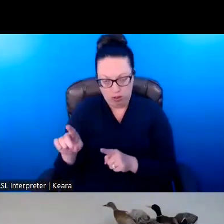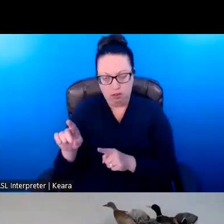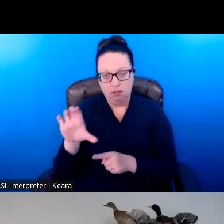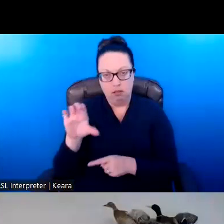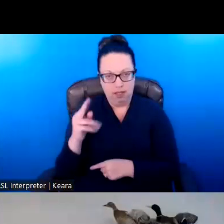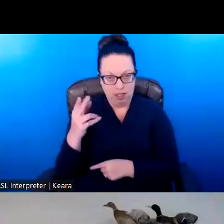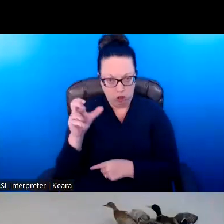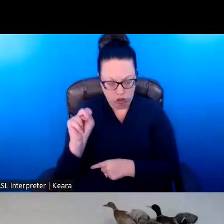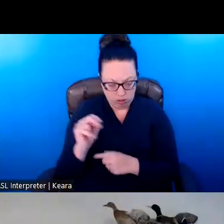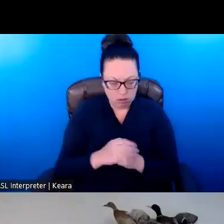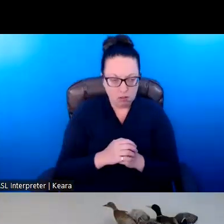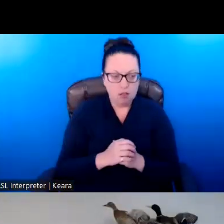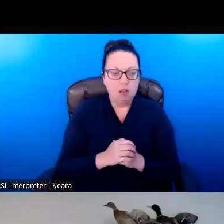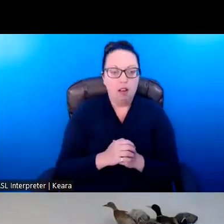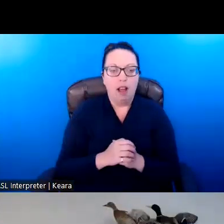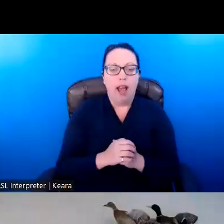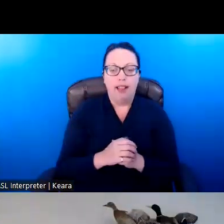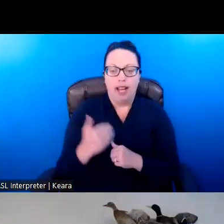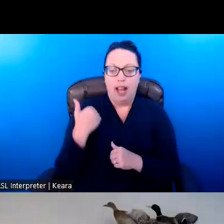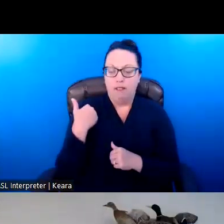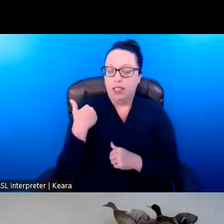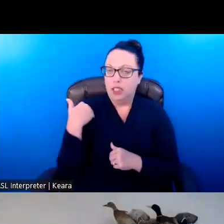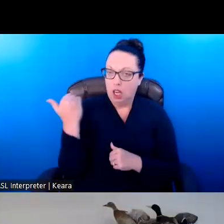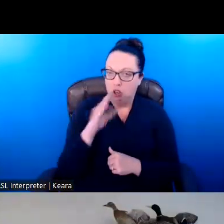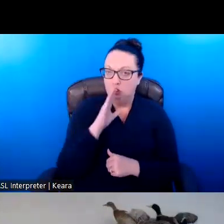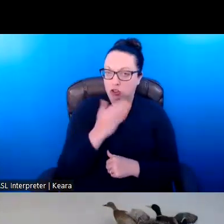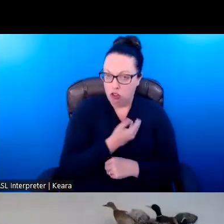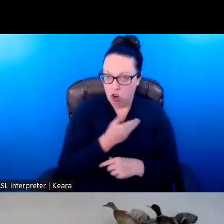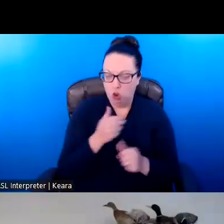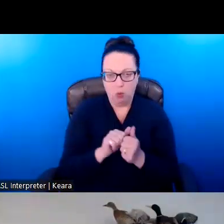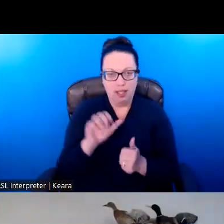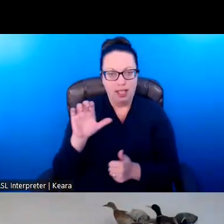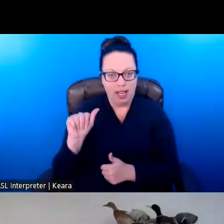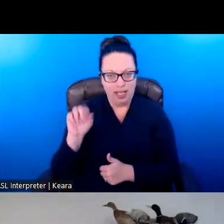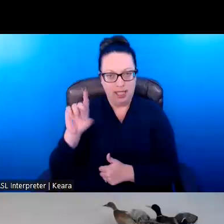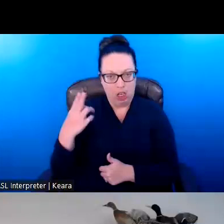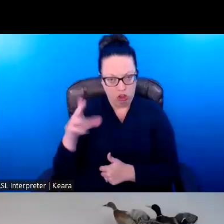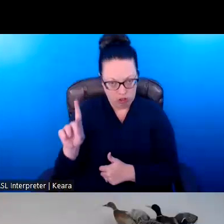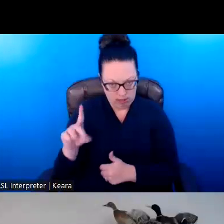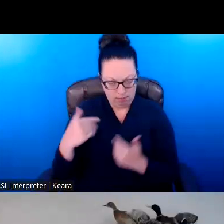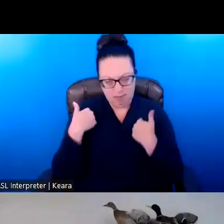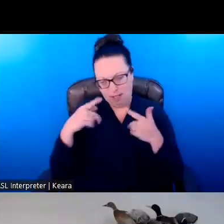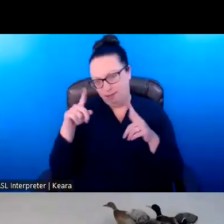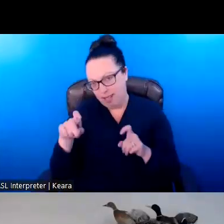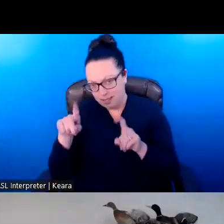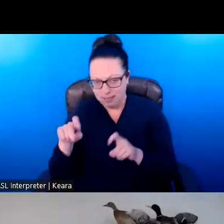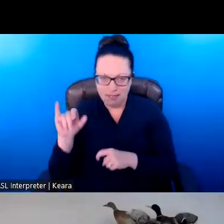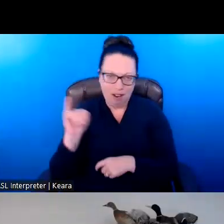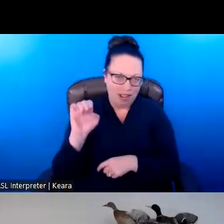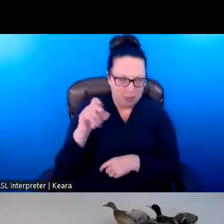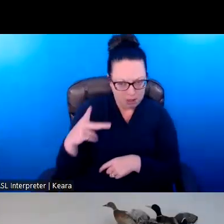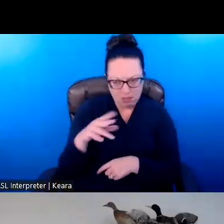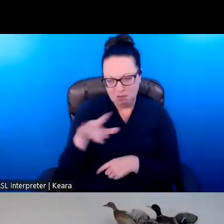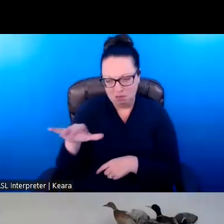have several young daughters, but one is very young with ADHD and has had testing and IEPs and that sort of thing.